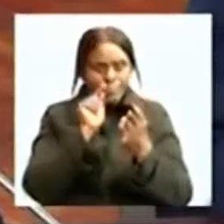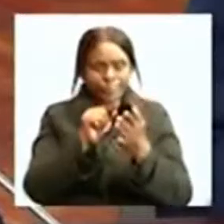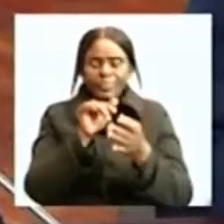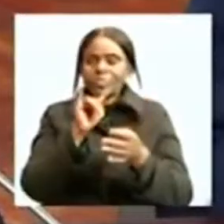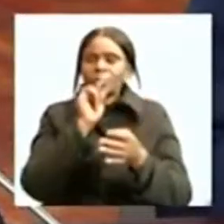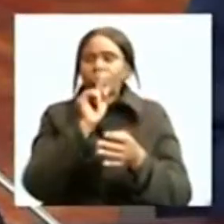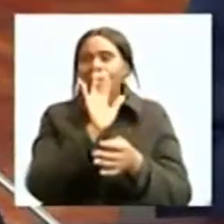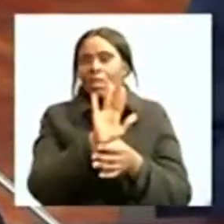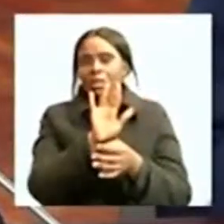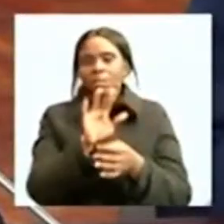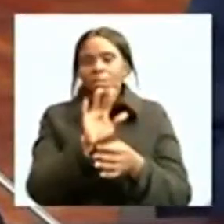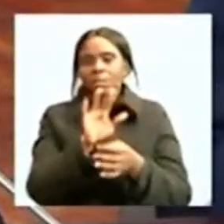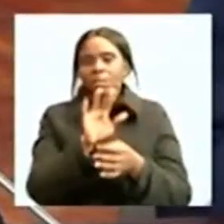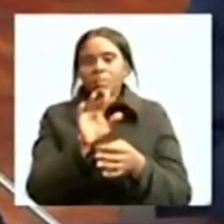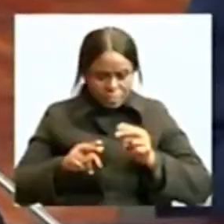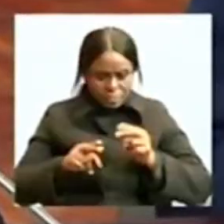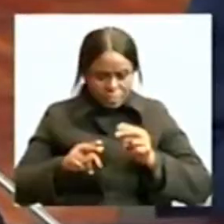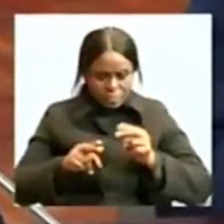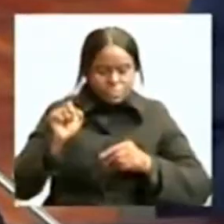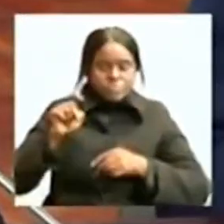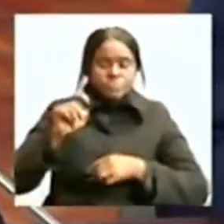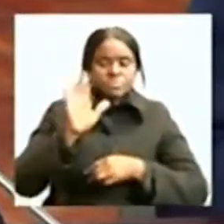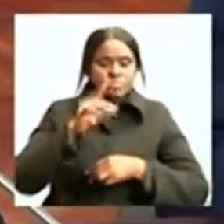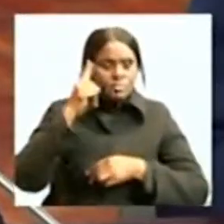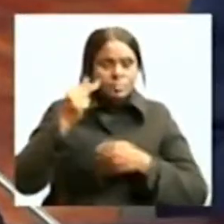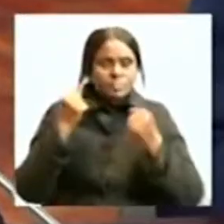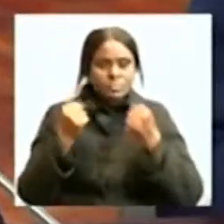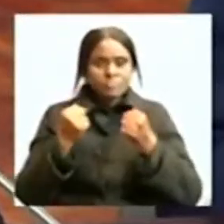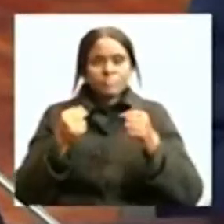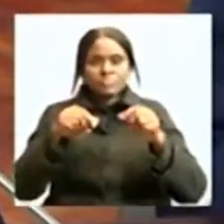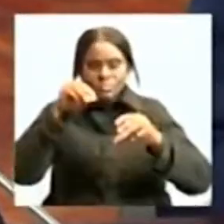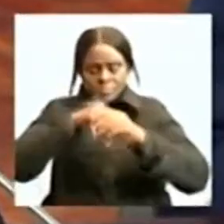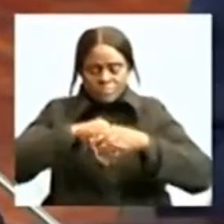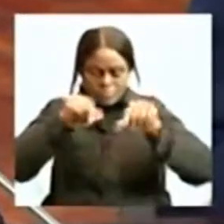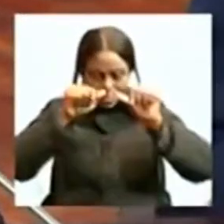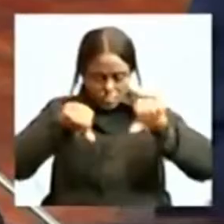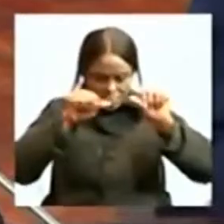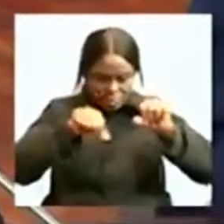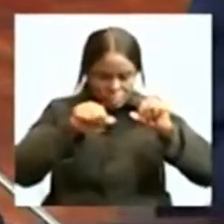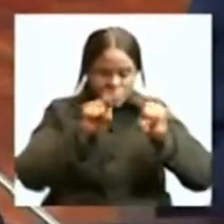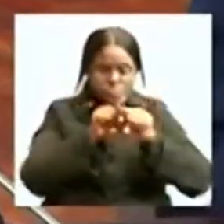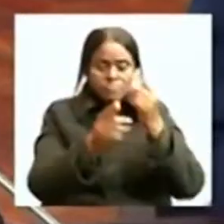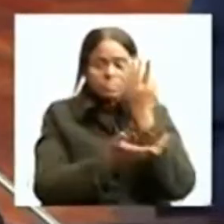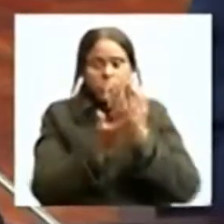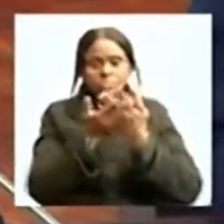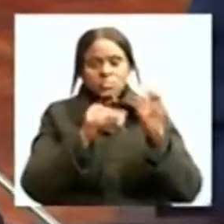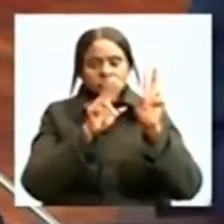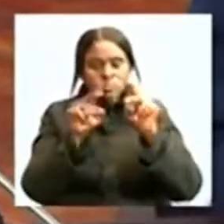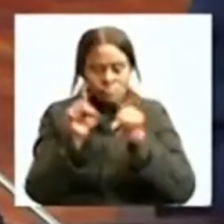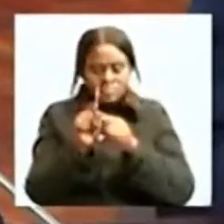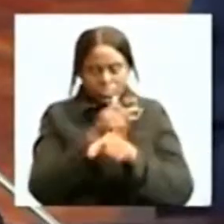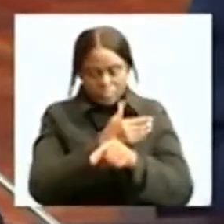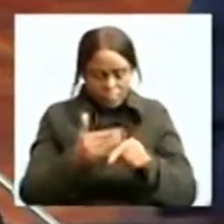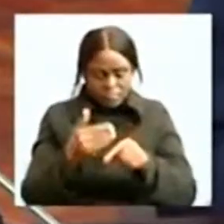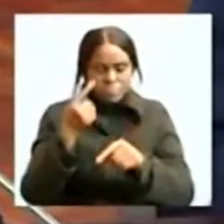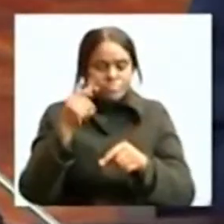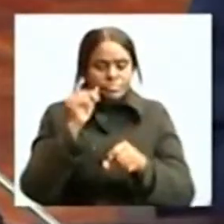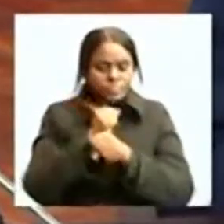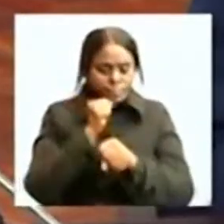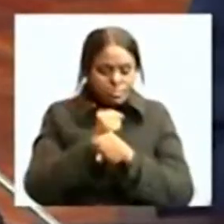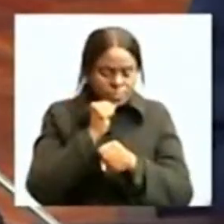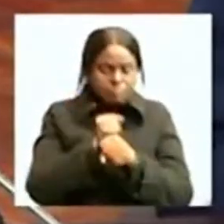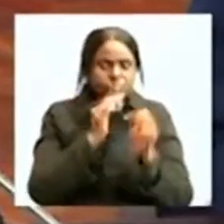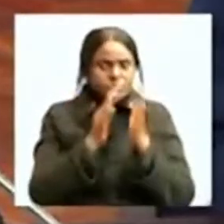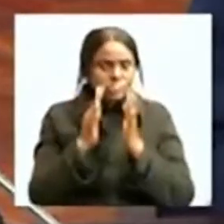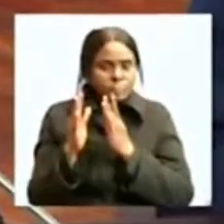underscore the urgent need for stronger internal controls, enhanced monitoring, stricter enforcement of compliance